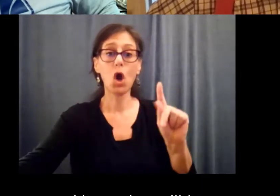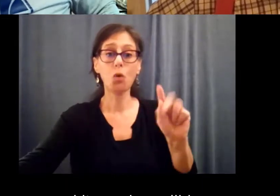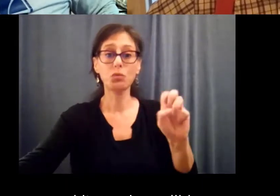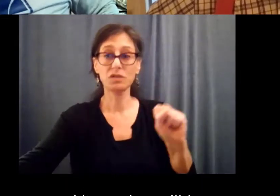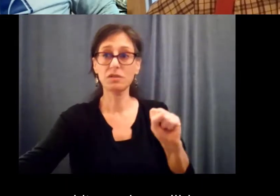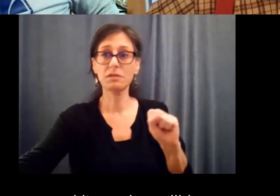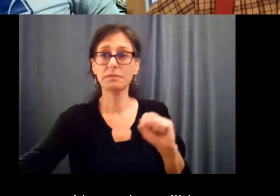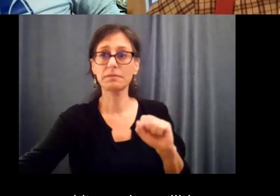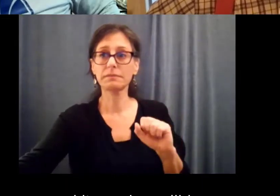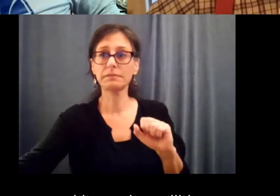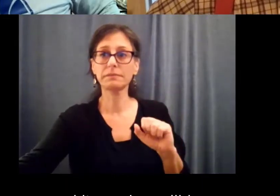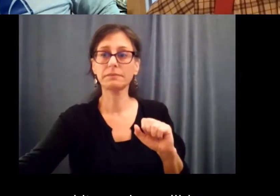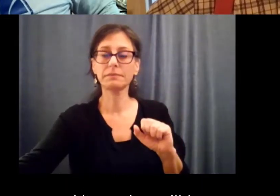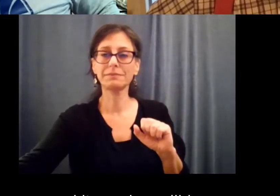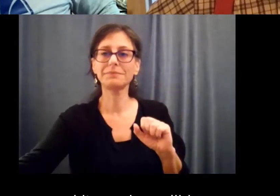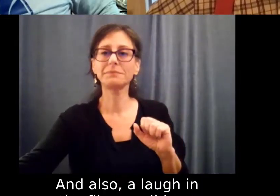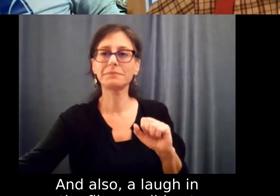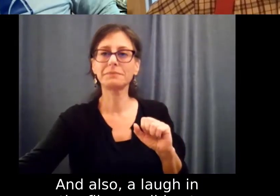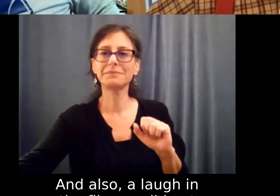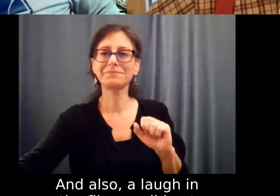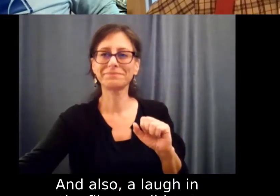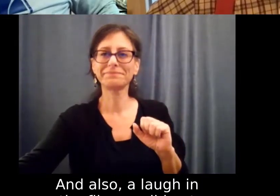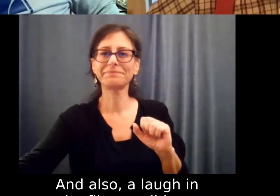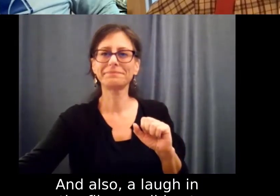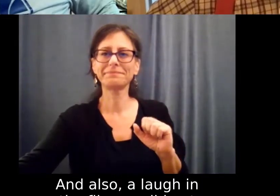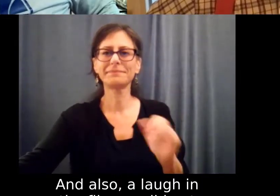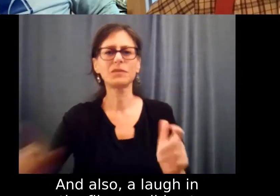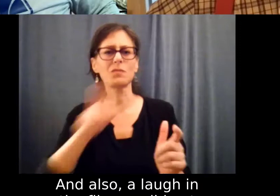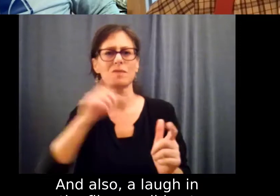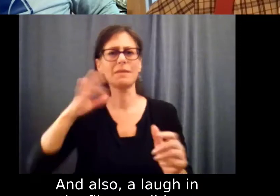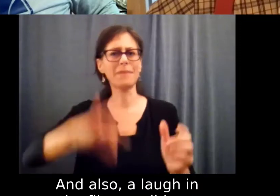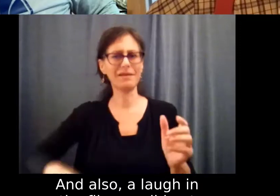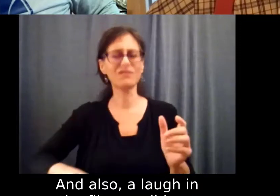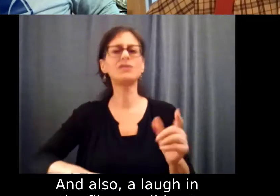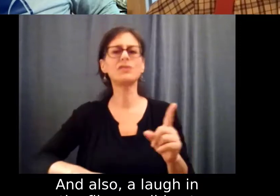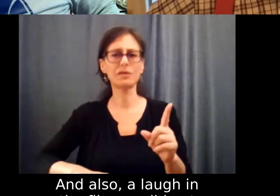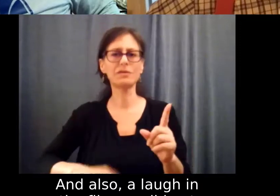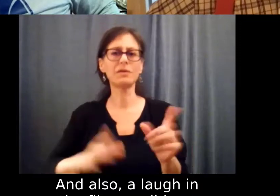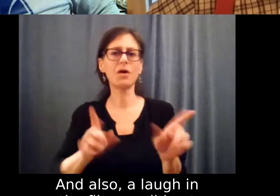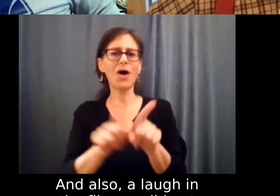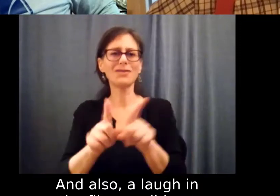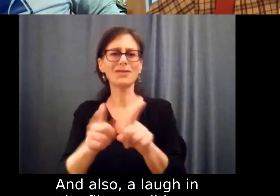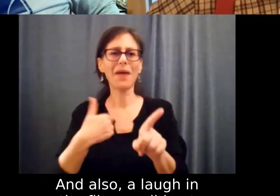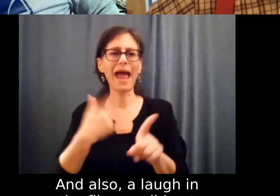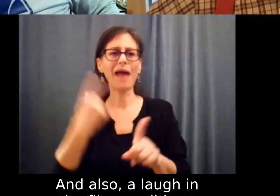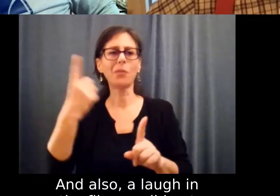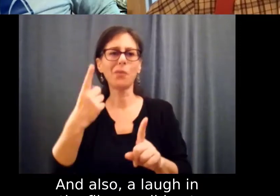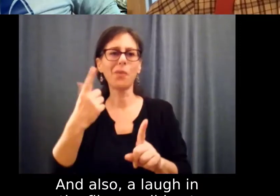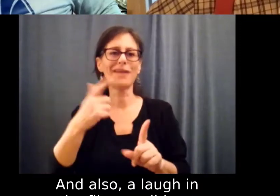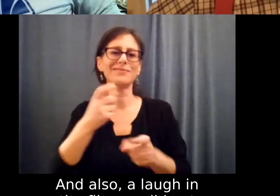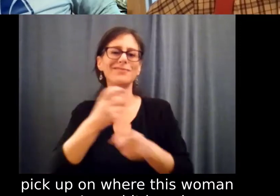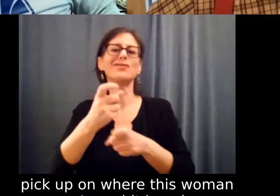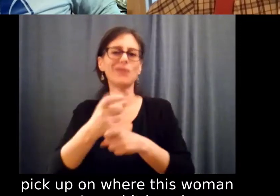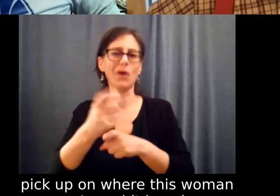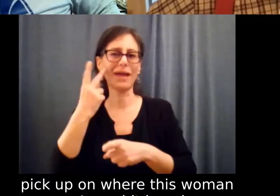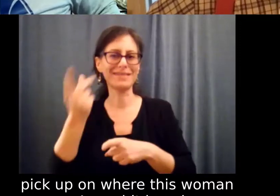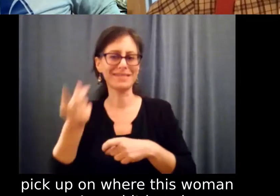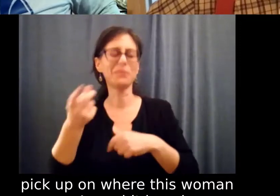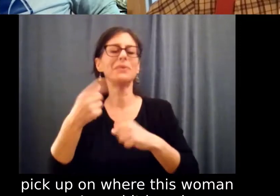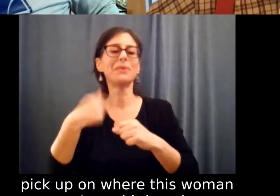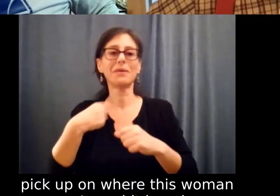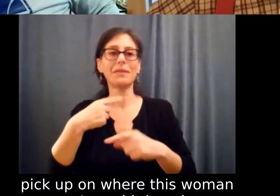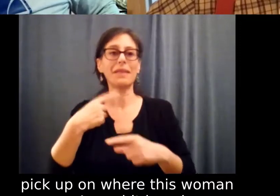And it was incredibly beneficial. And also there was a laugh in the film that we didn't pick up